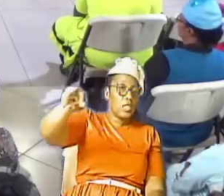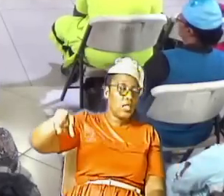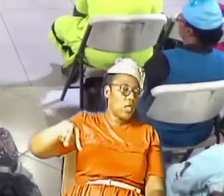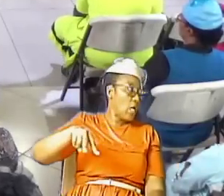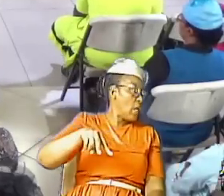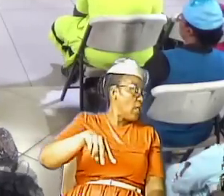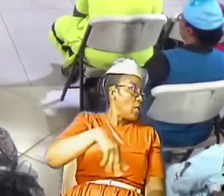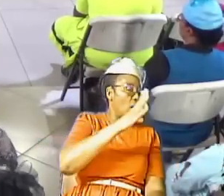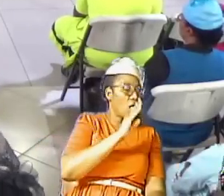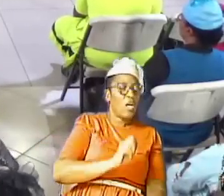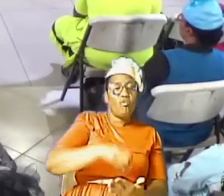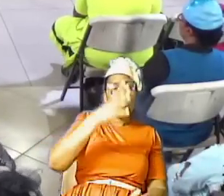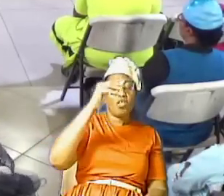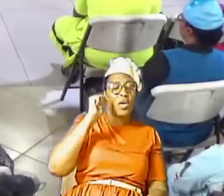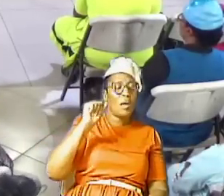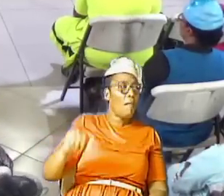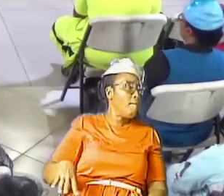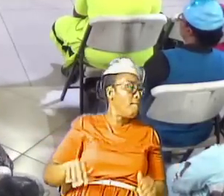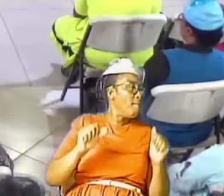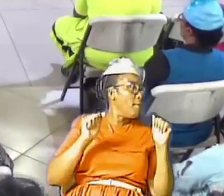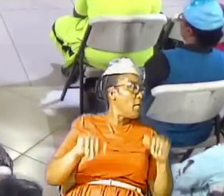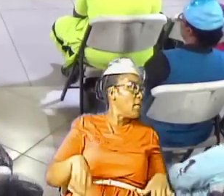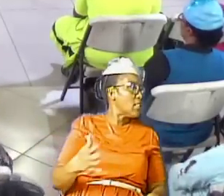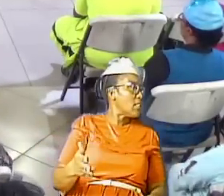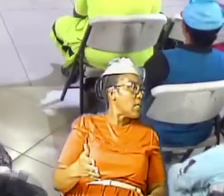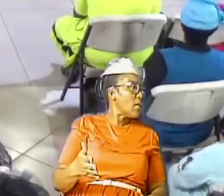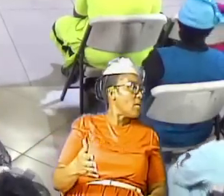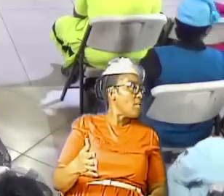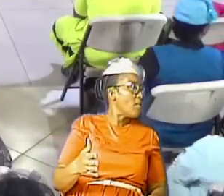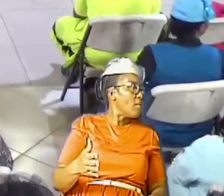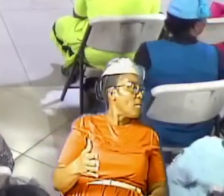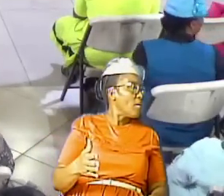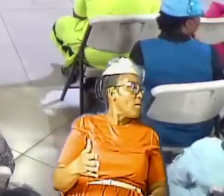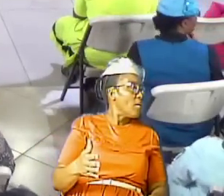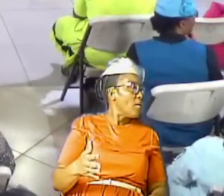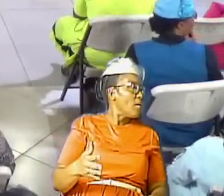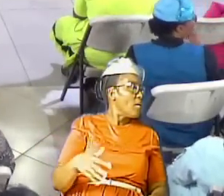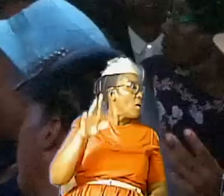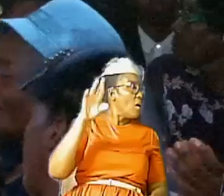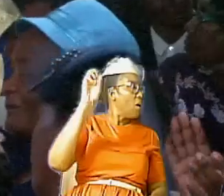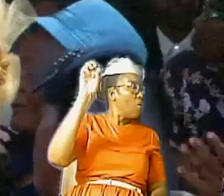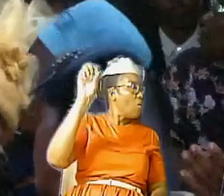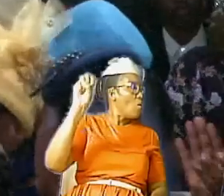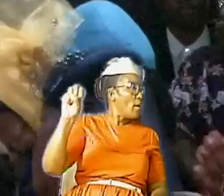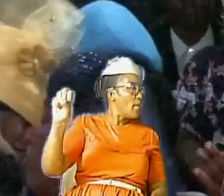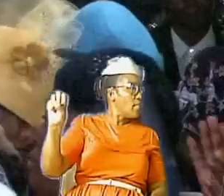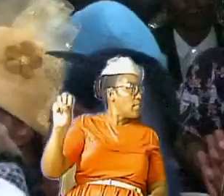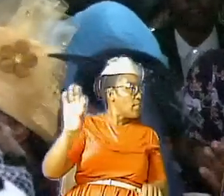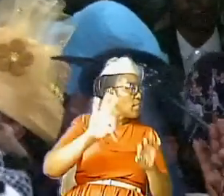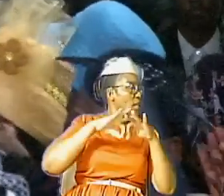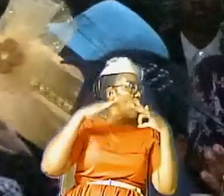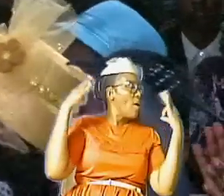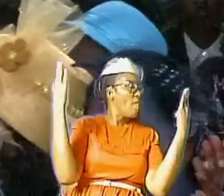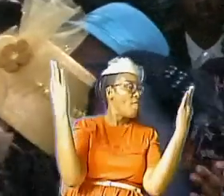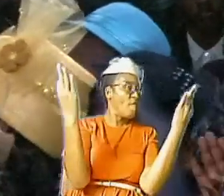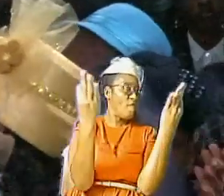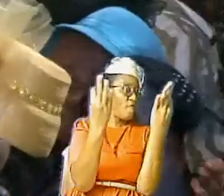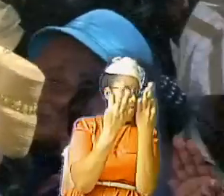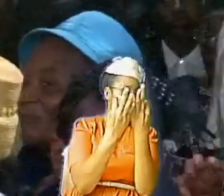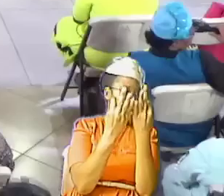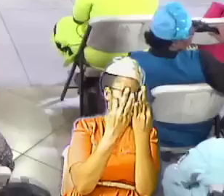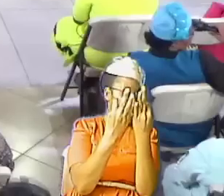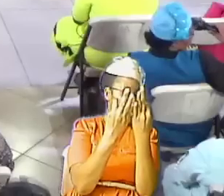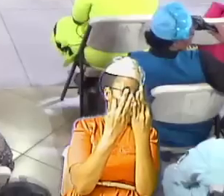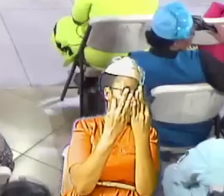richly bless you. Then there is another family again, Rayana Ross and Amanda Ross. Amen. We are